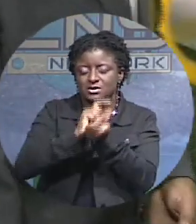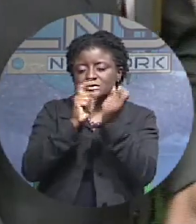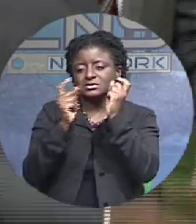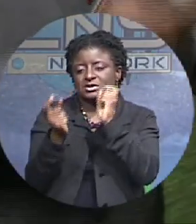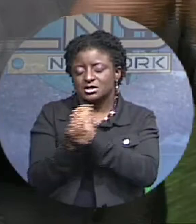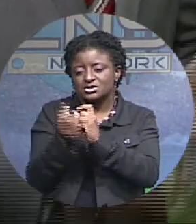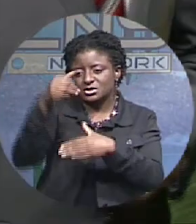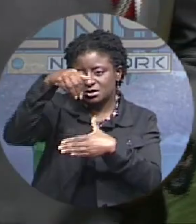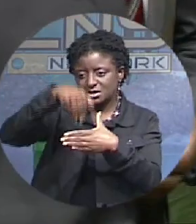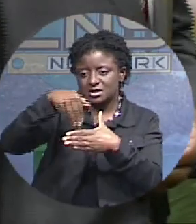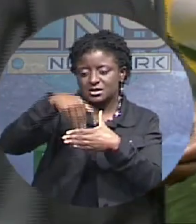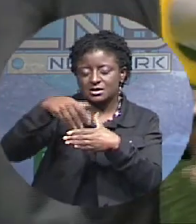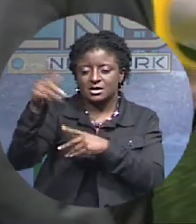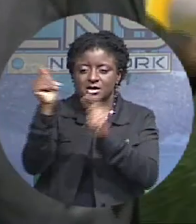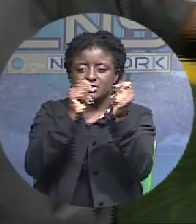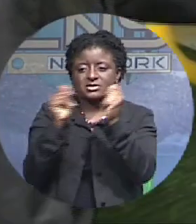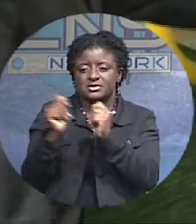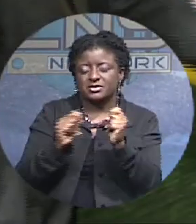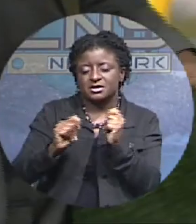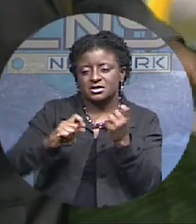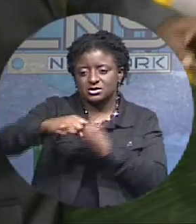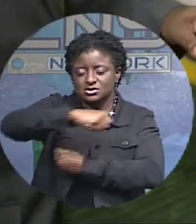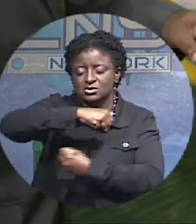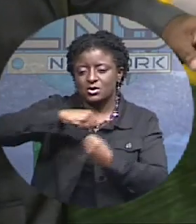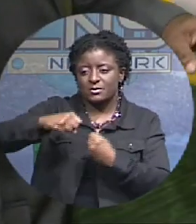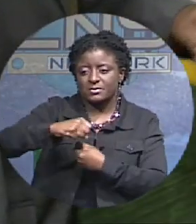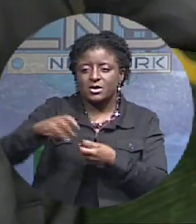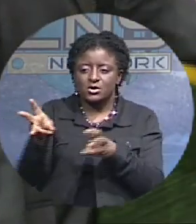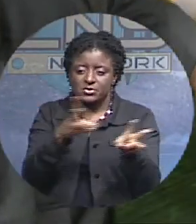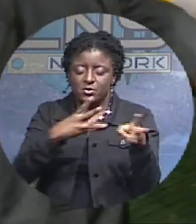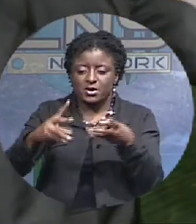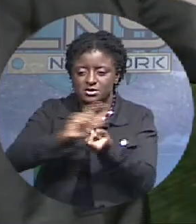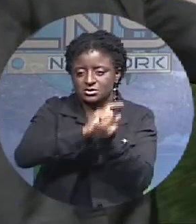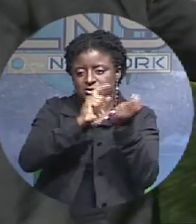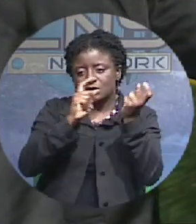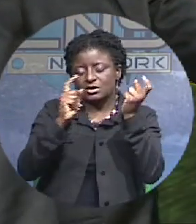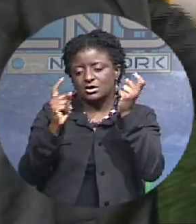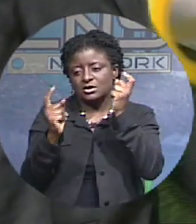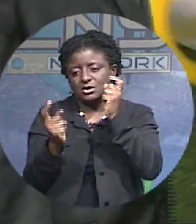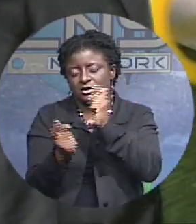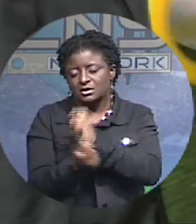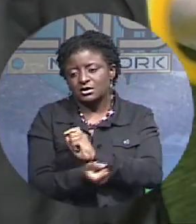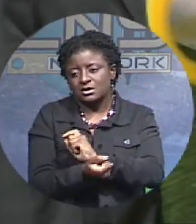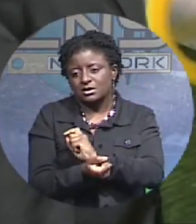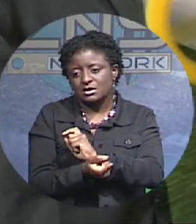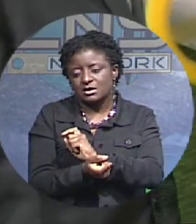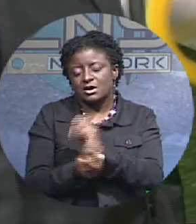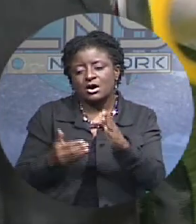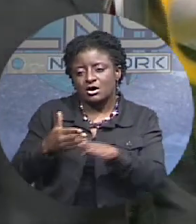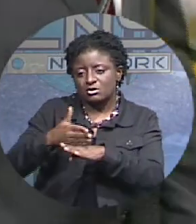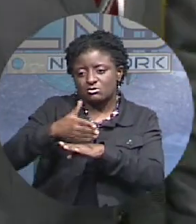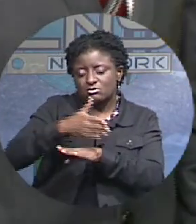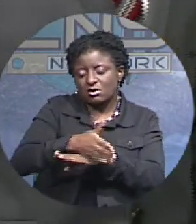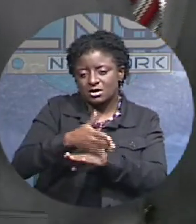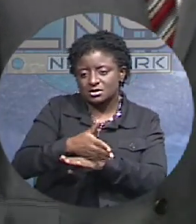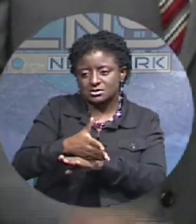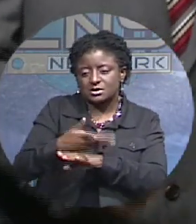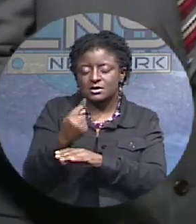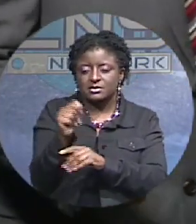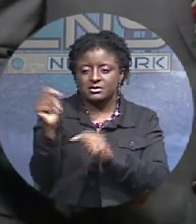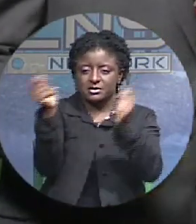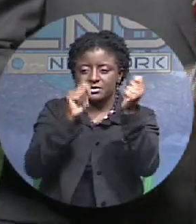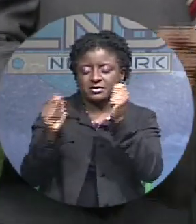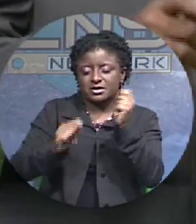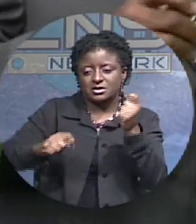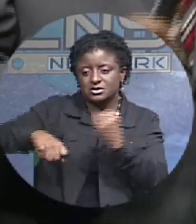thunderstorms, up and down. And we have those winds turning rather clockwise across the thunderstorm, and these